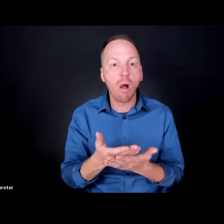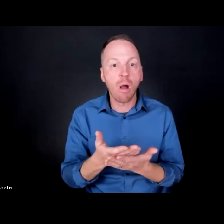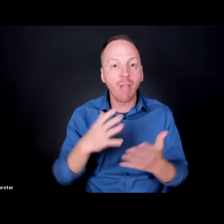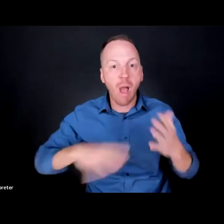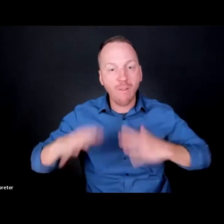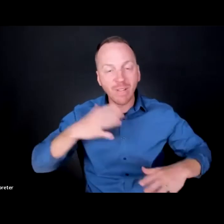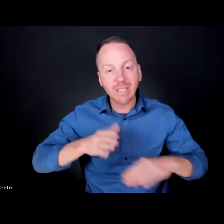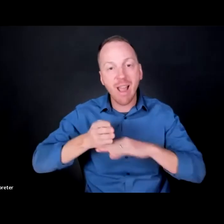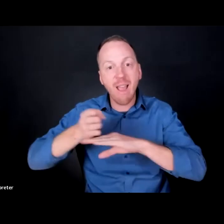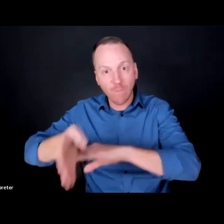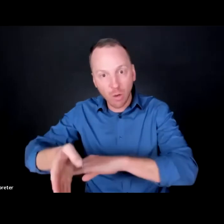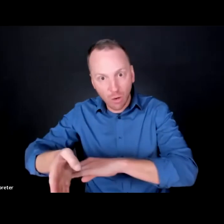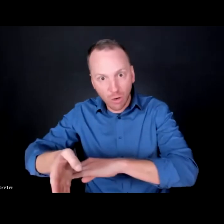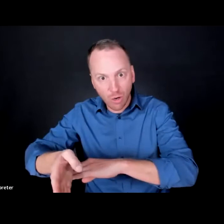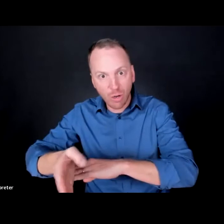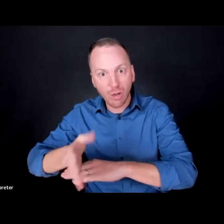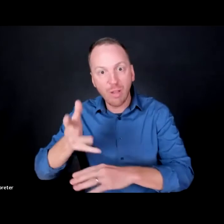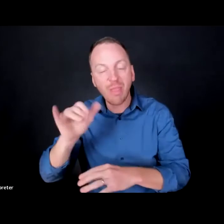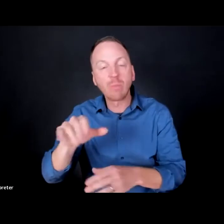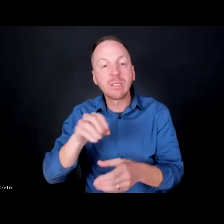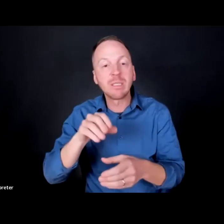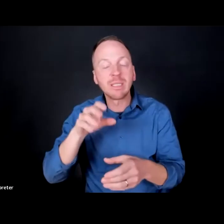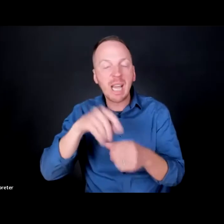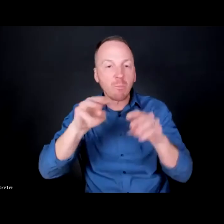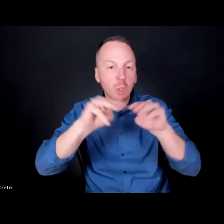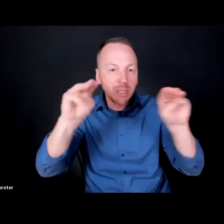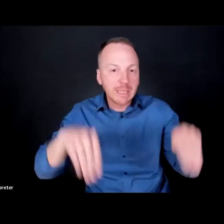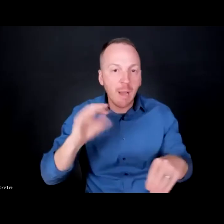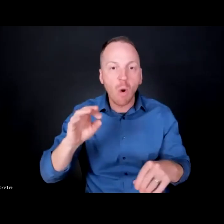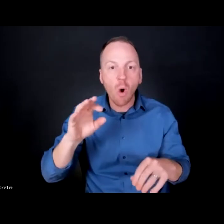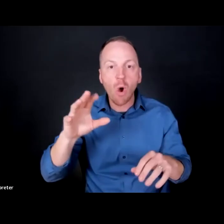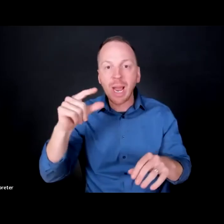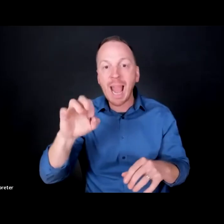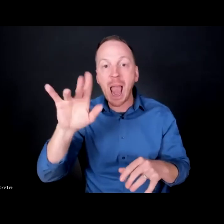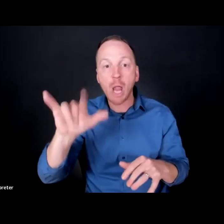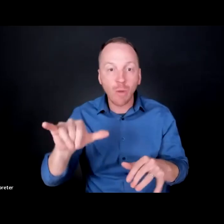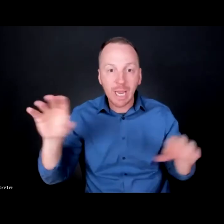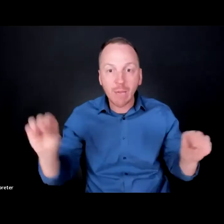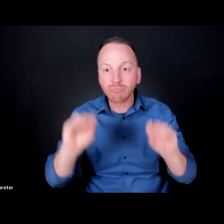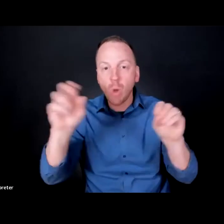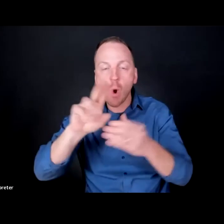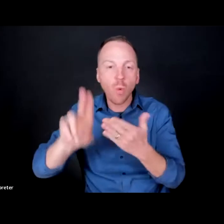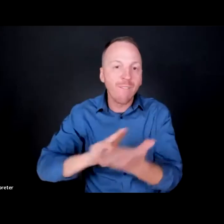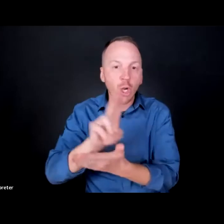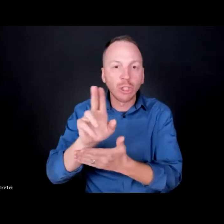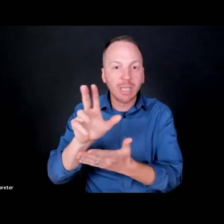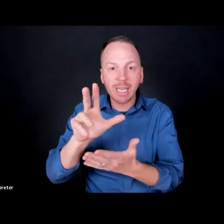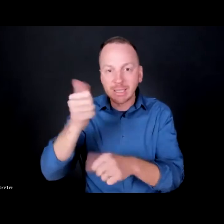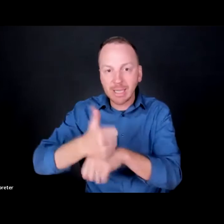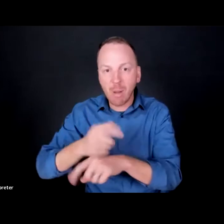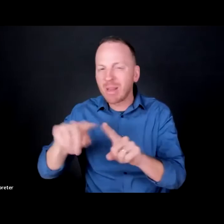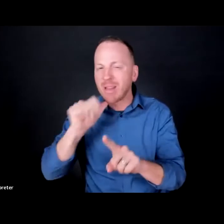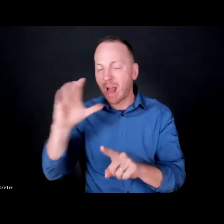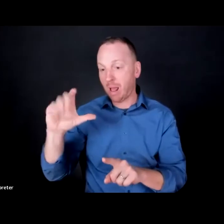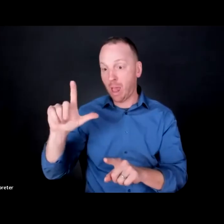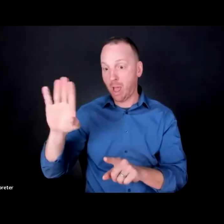outfits afterwards if it was in a museum or gallery or university setting, not at clubs, because